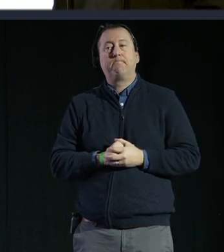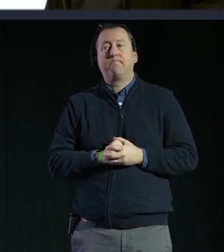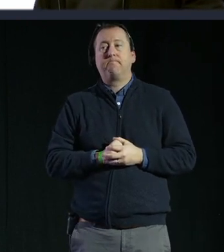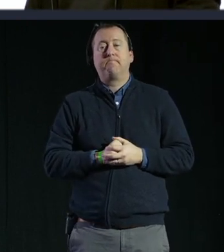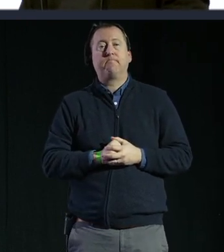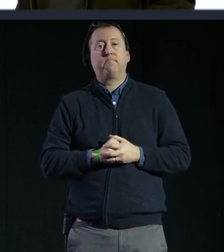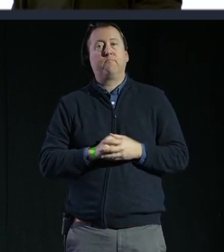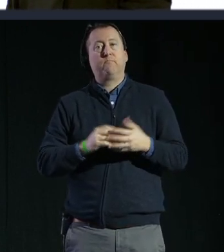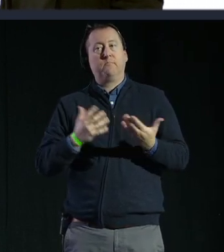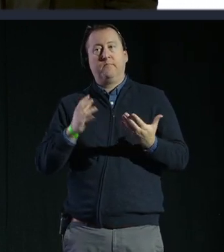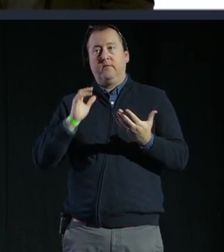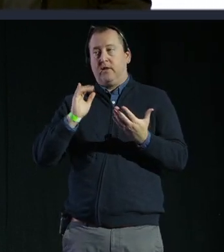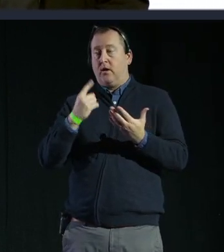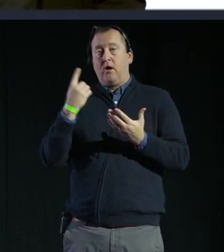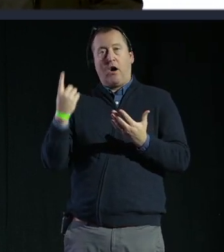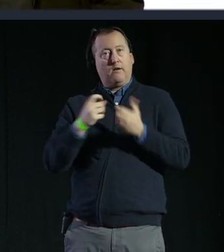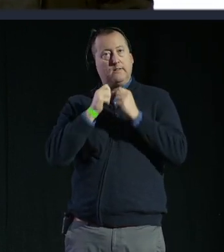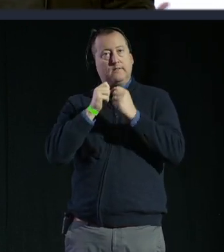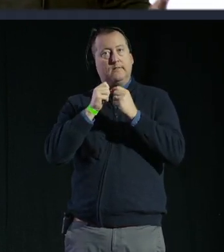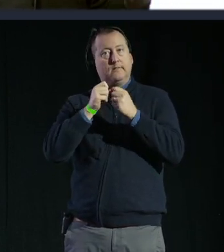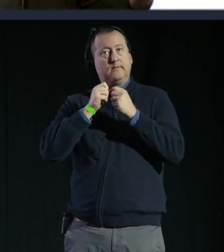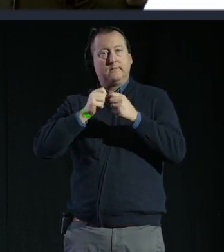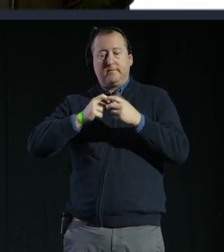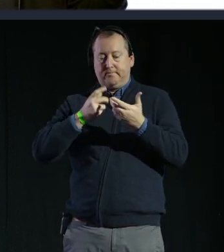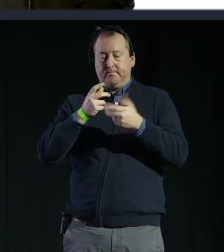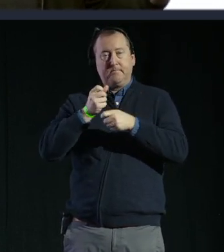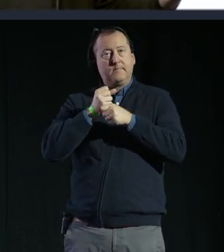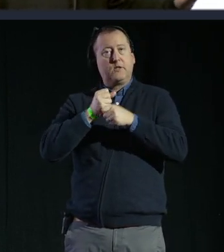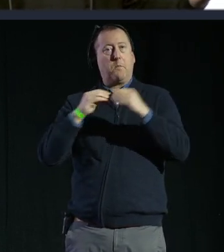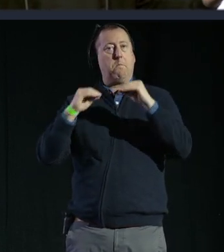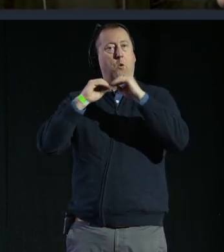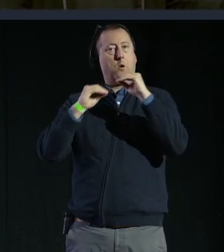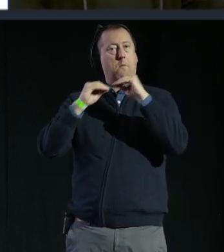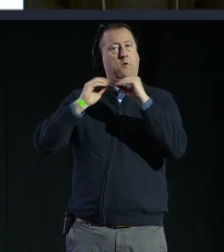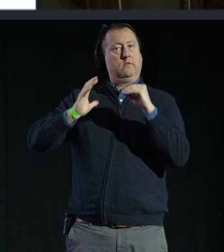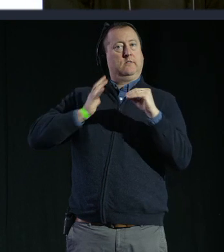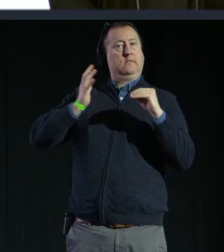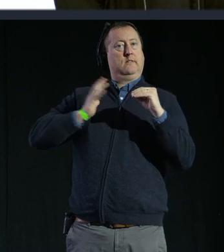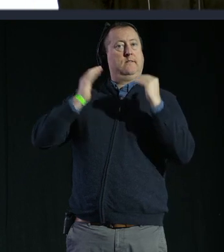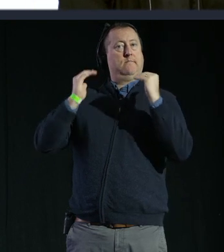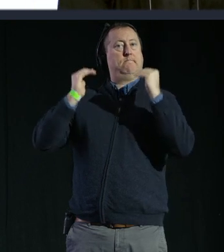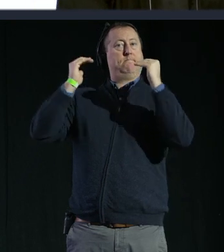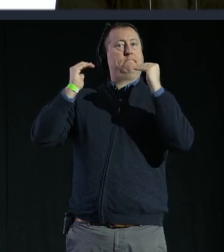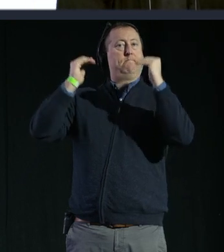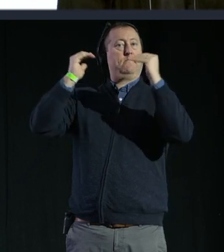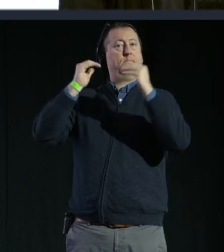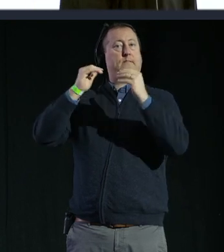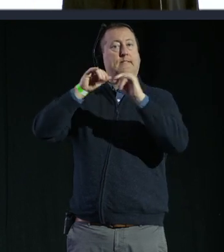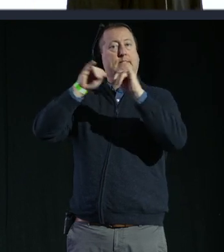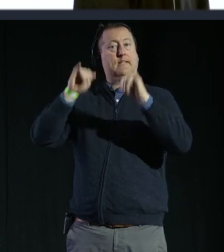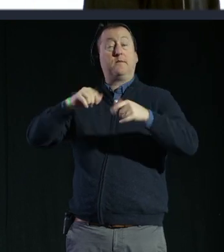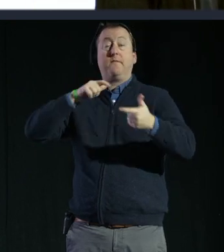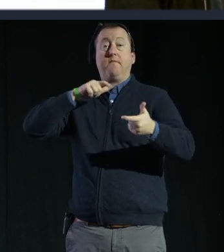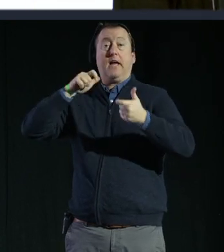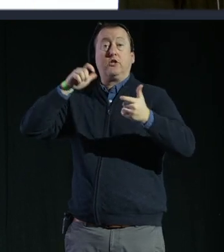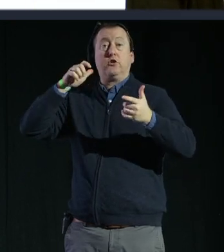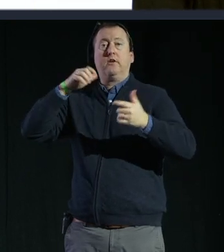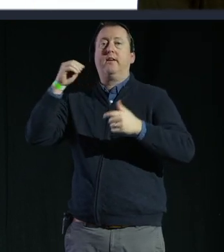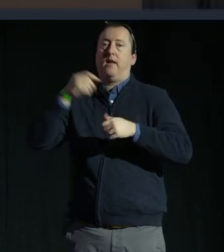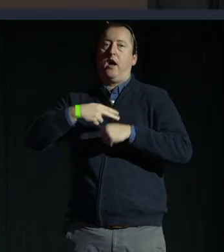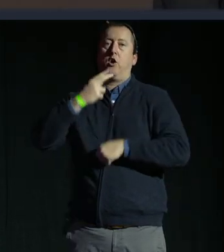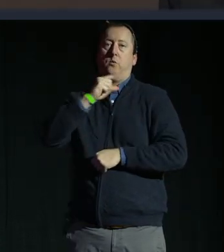The consistent mandate: produce more sophisticated systems, faster, and with higher quality.